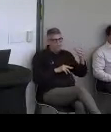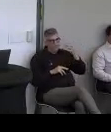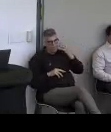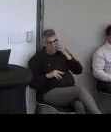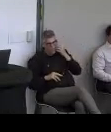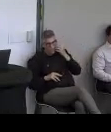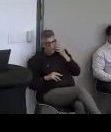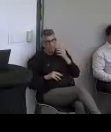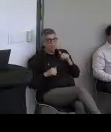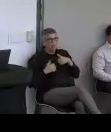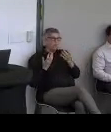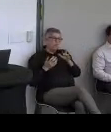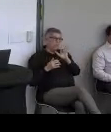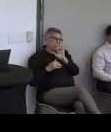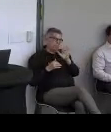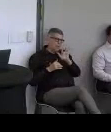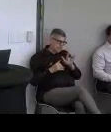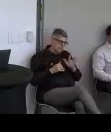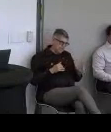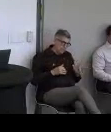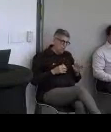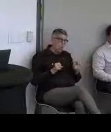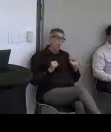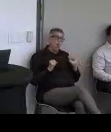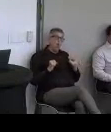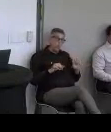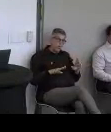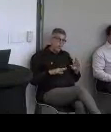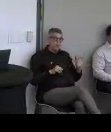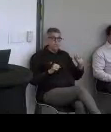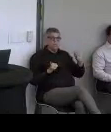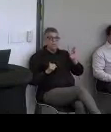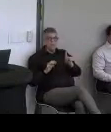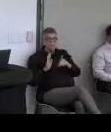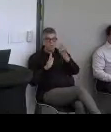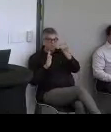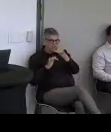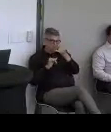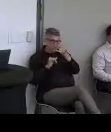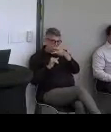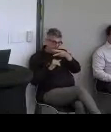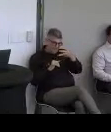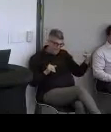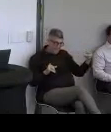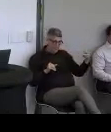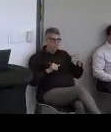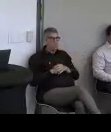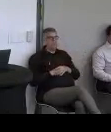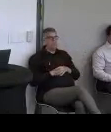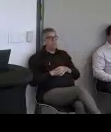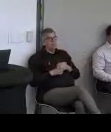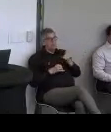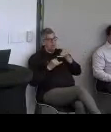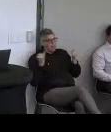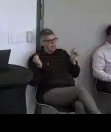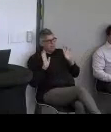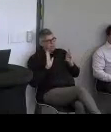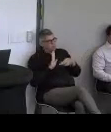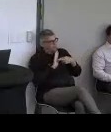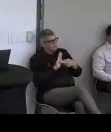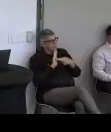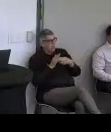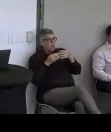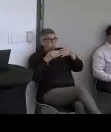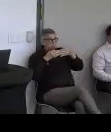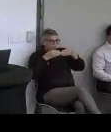dash gap spacing, or they can be doubled. Lines can represent walls, streets,